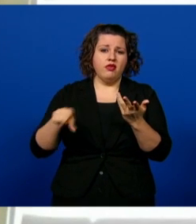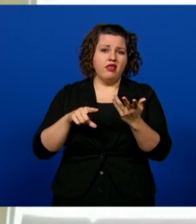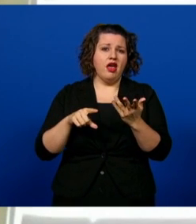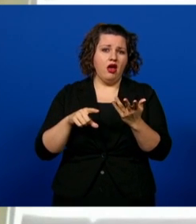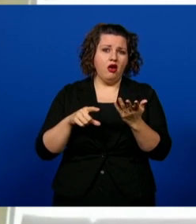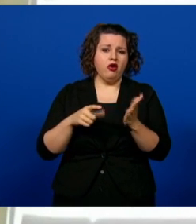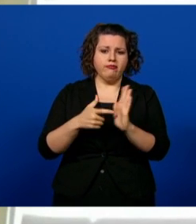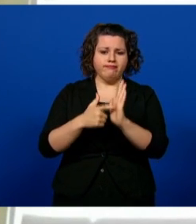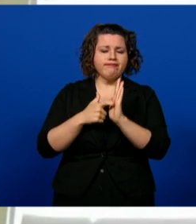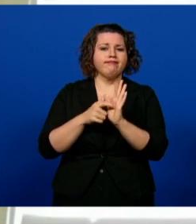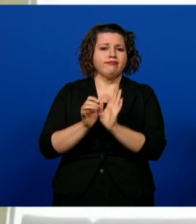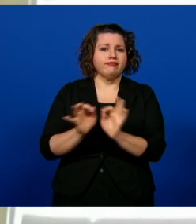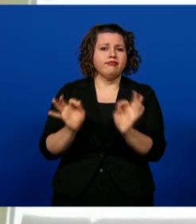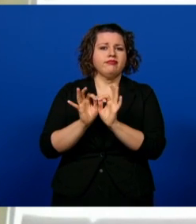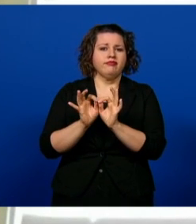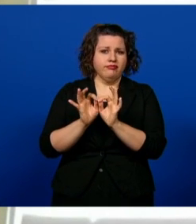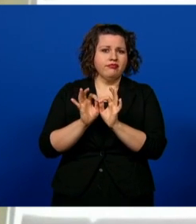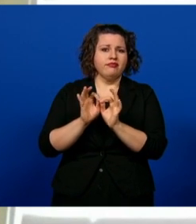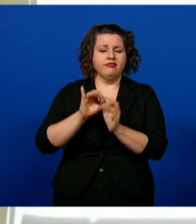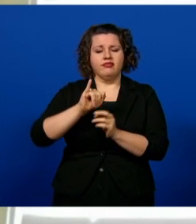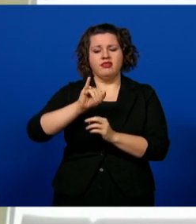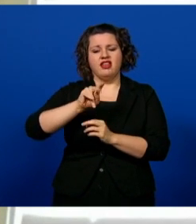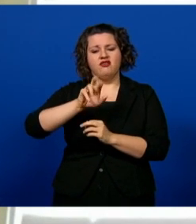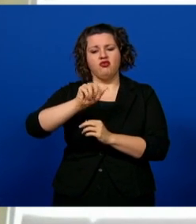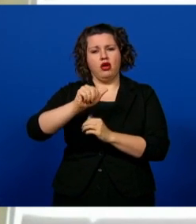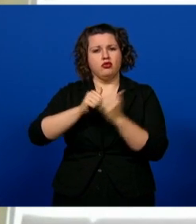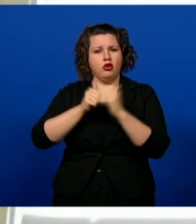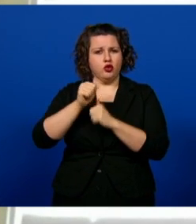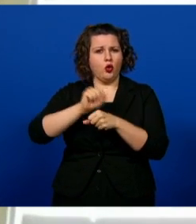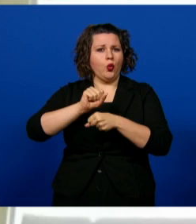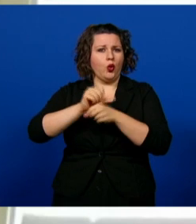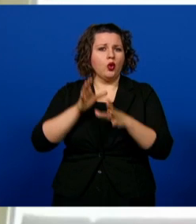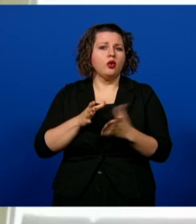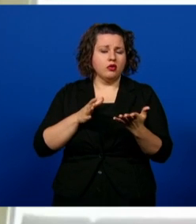a critical infrastructure workforce. And so there